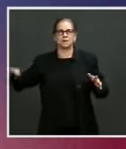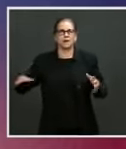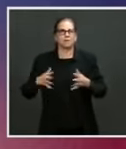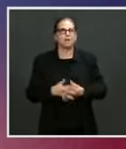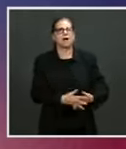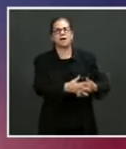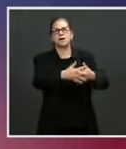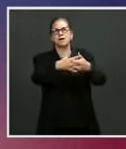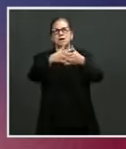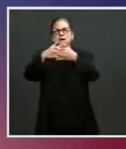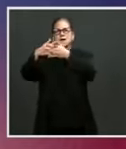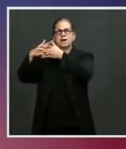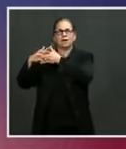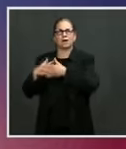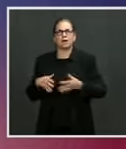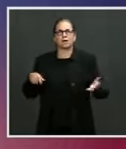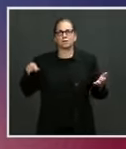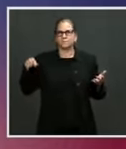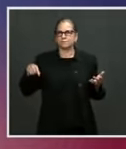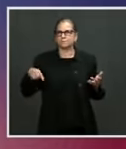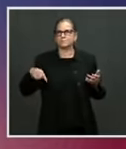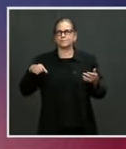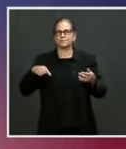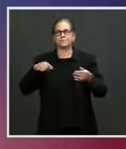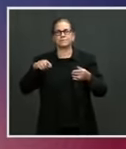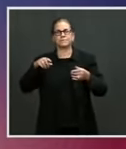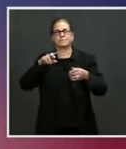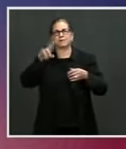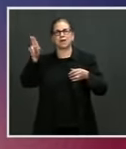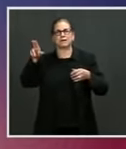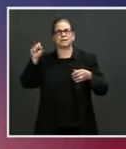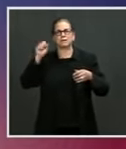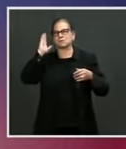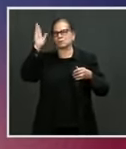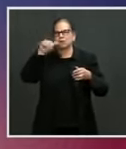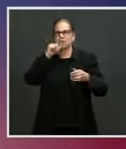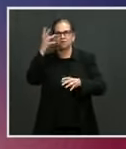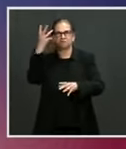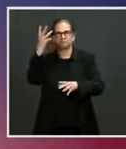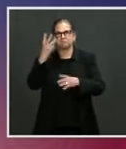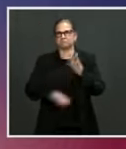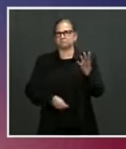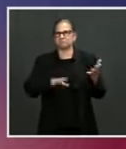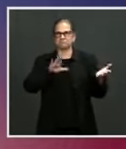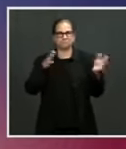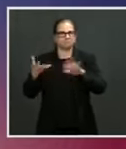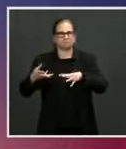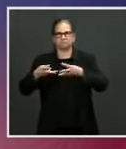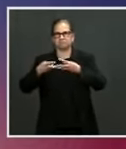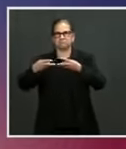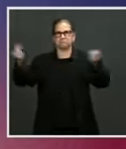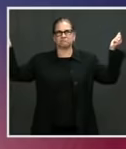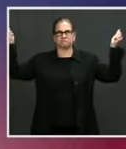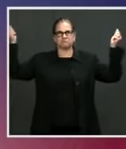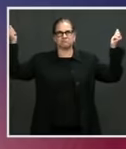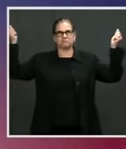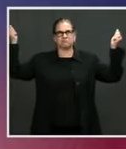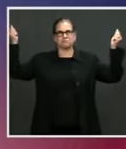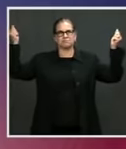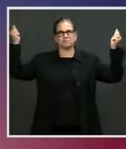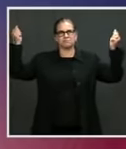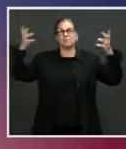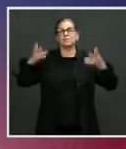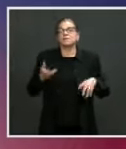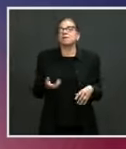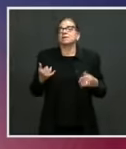perish from this earth. It is my privilege to introduce the Secretary of Defense, a man I have